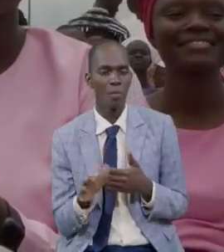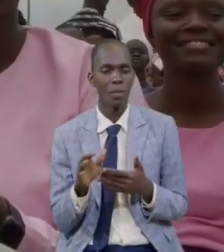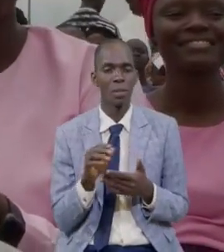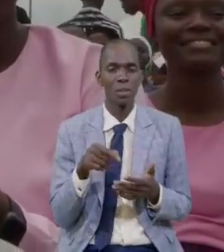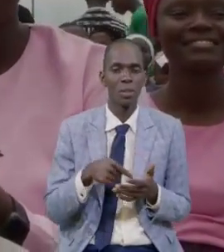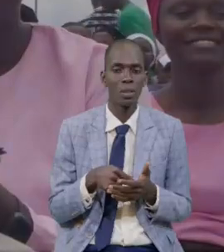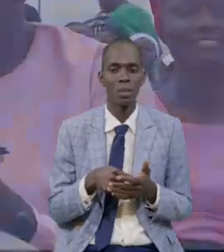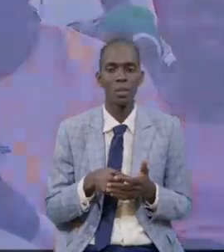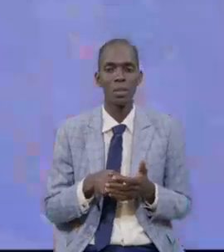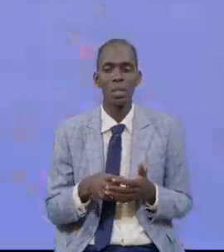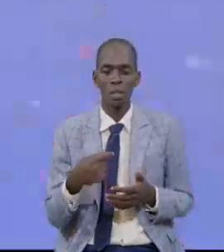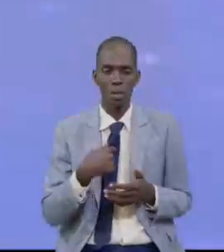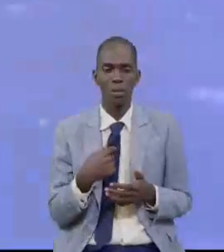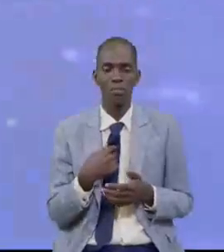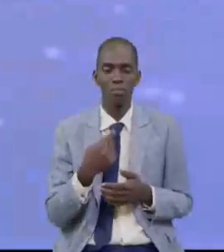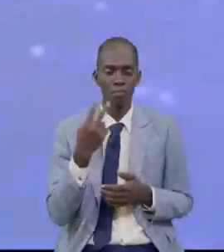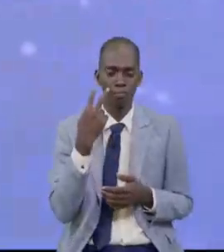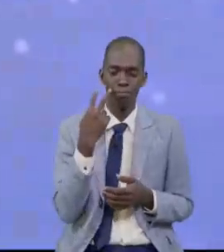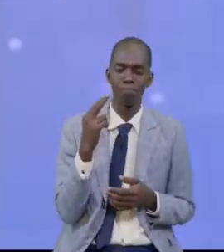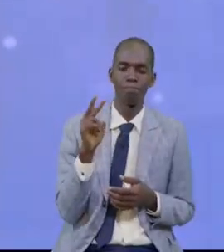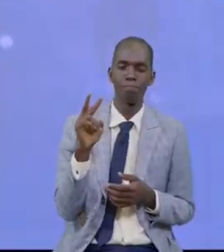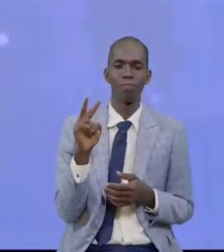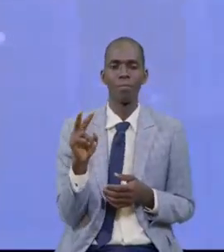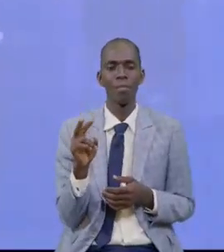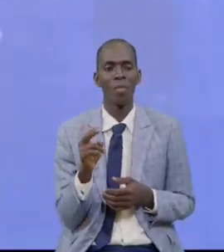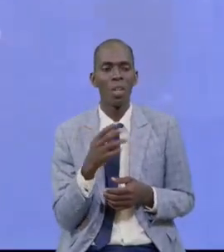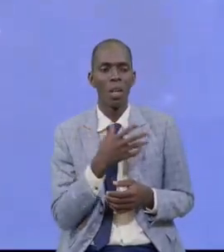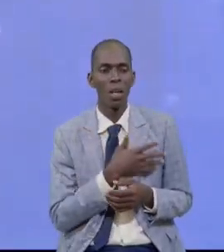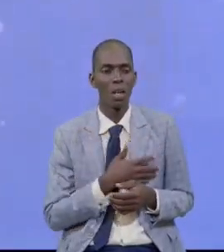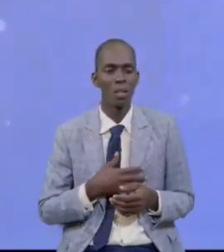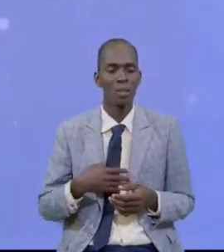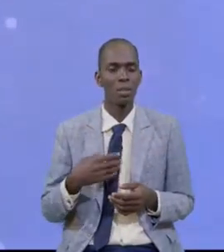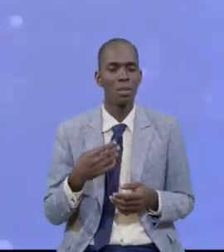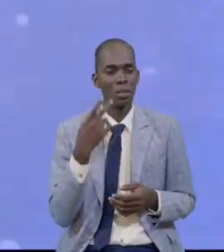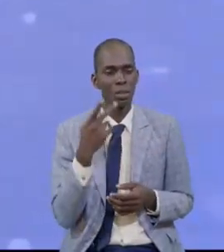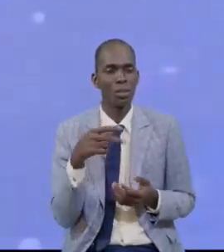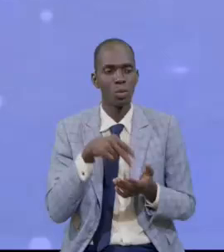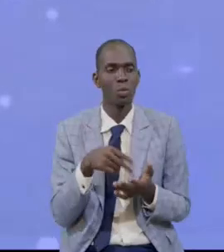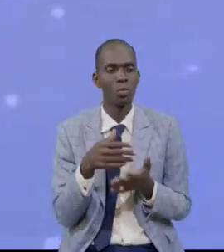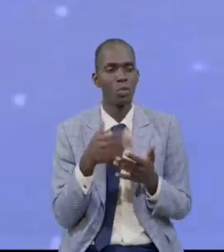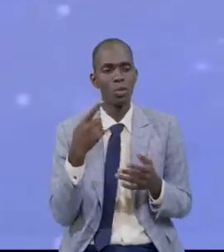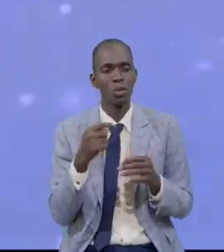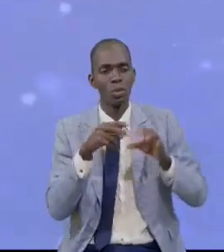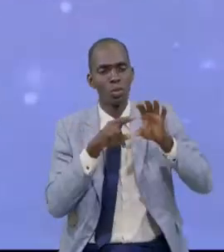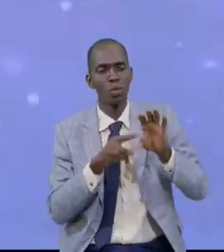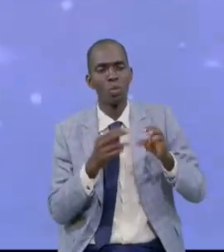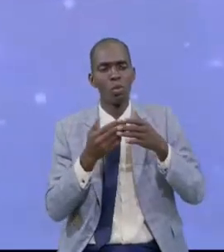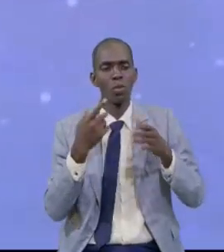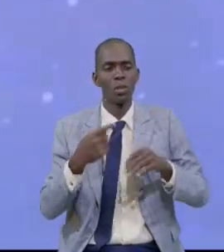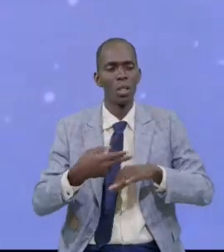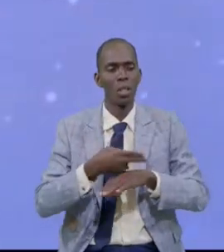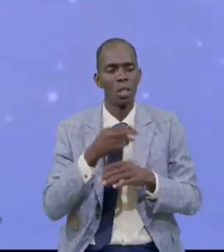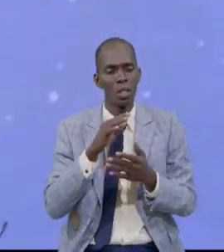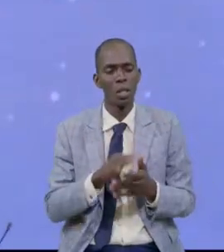a great multitude, which no man could number, of all nations, and kindreds,